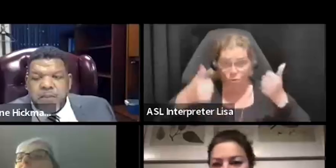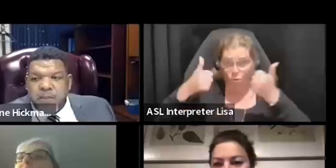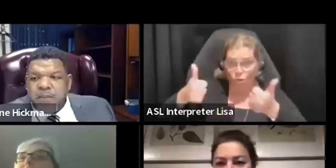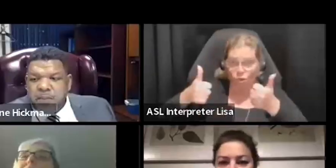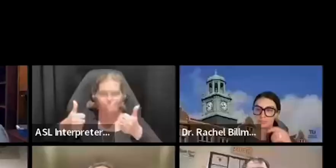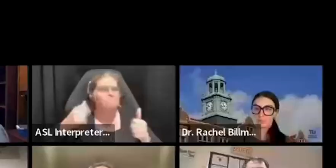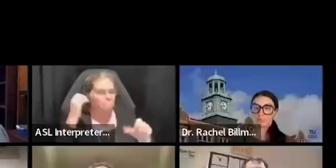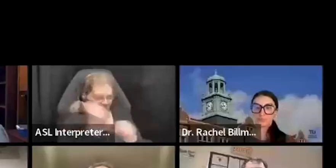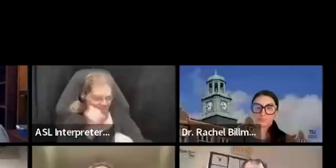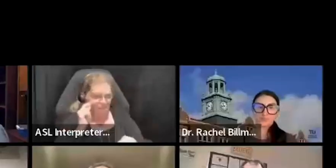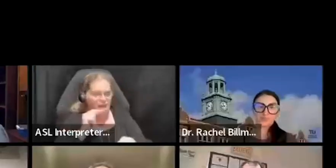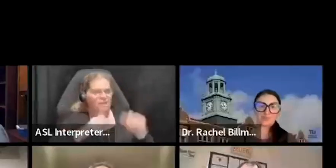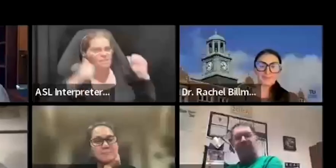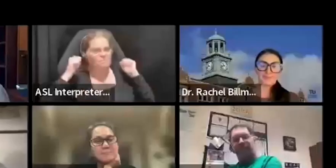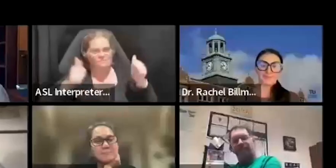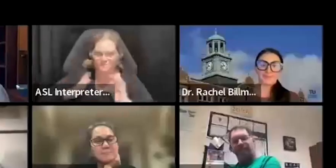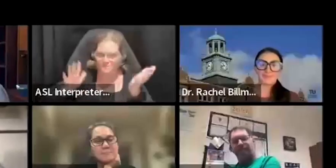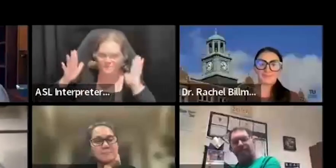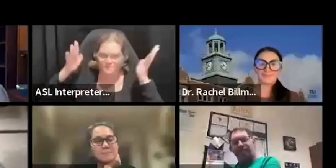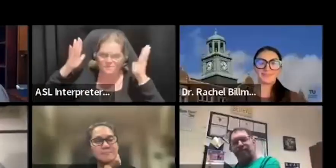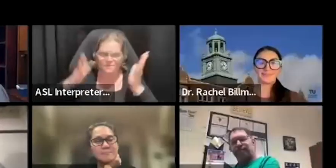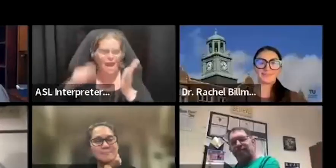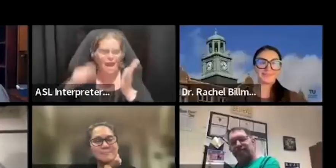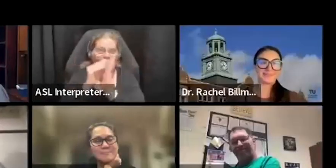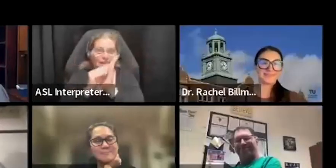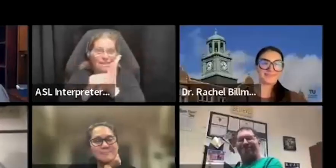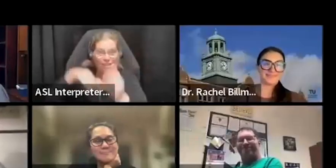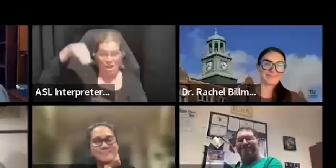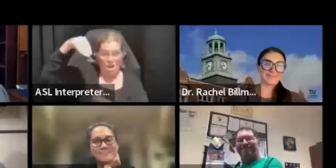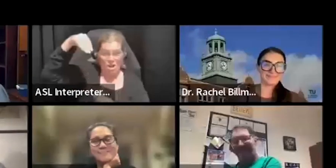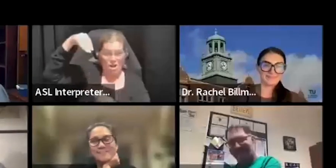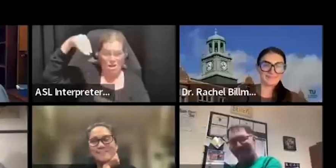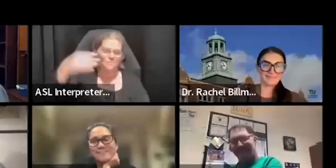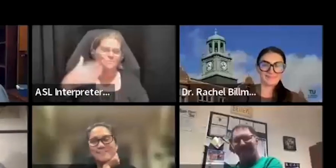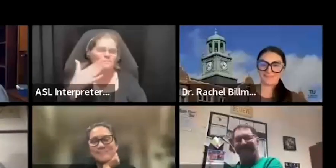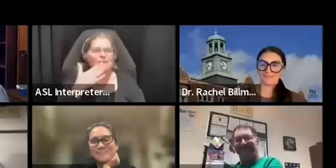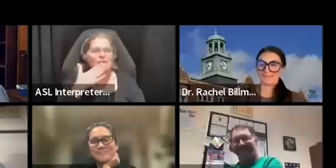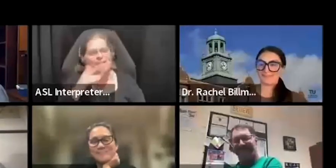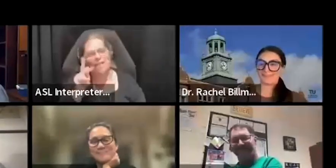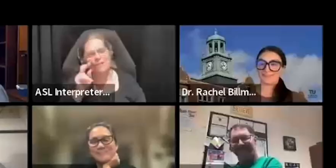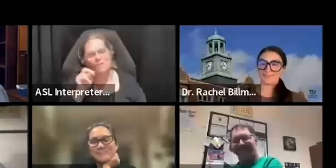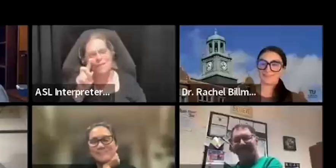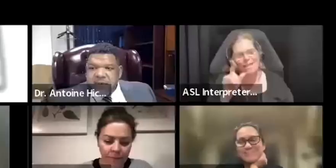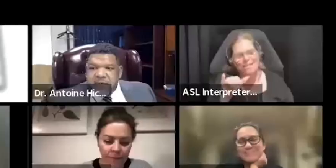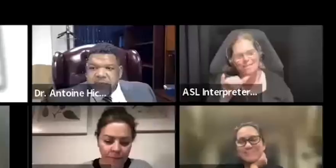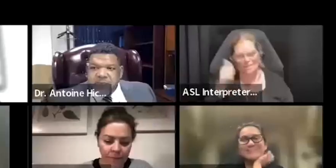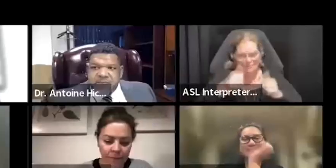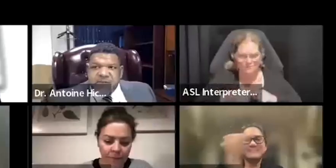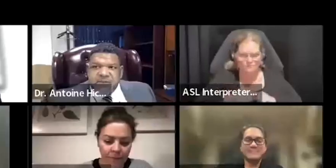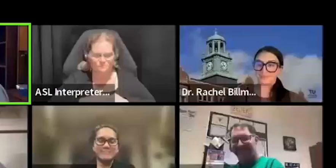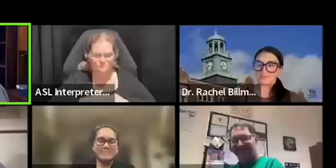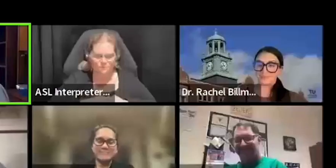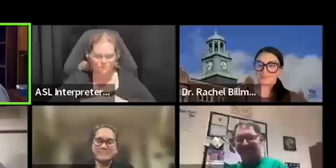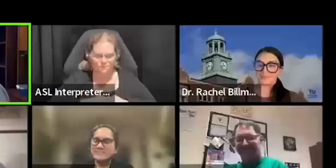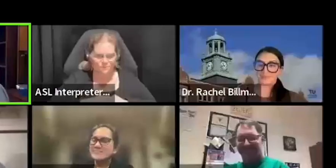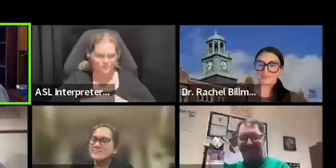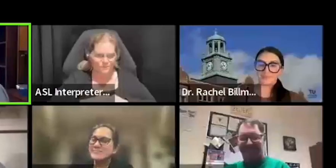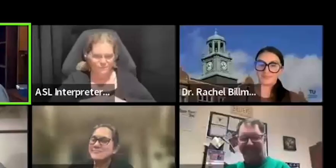got it. I'm good. Yay. Look, I took notes. Thank you, Kendi. Sure.